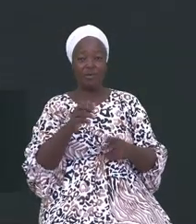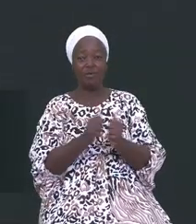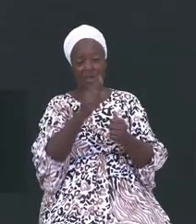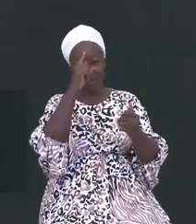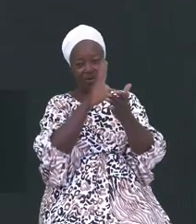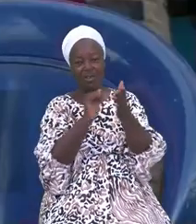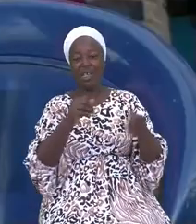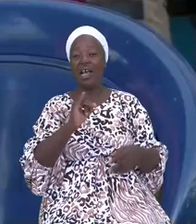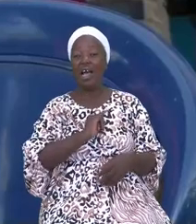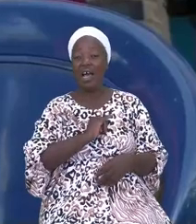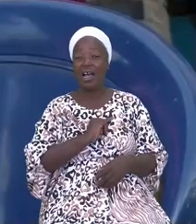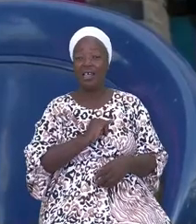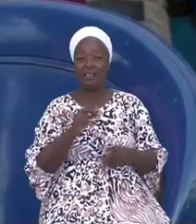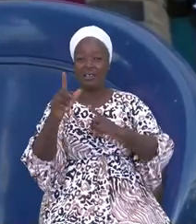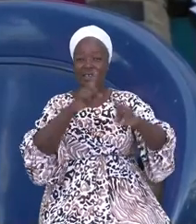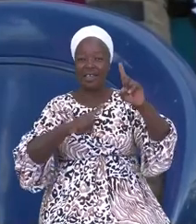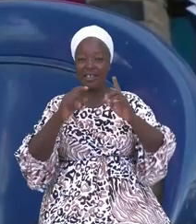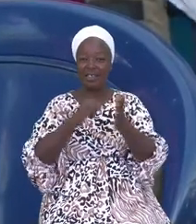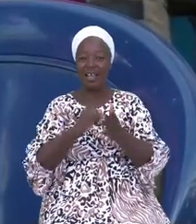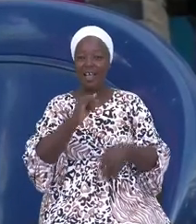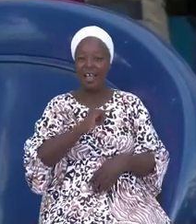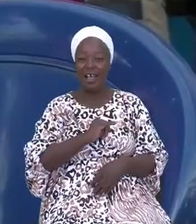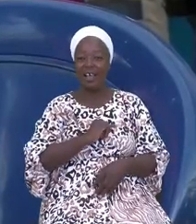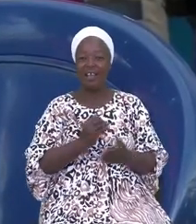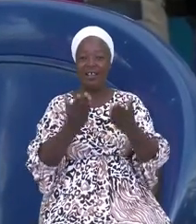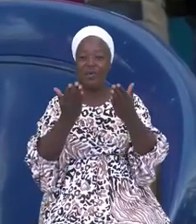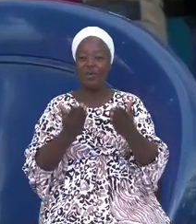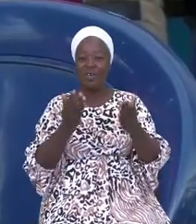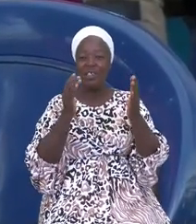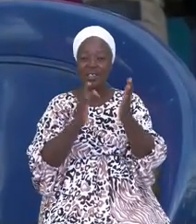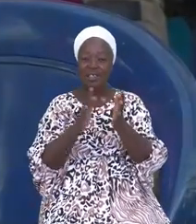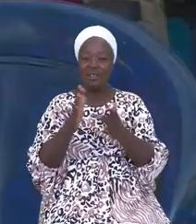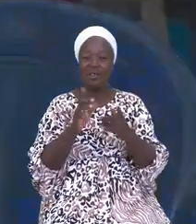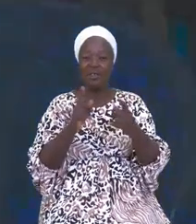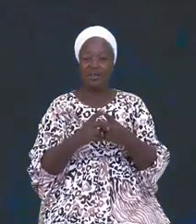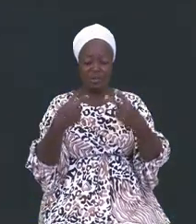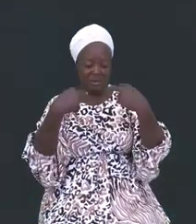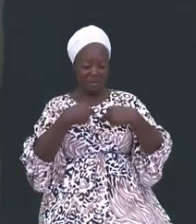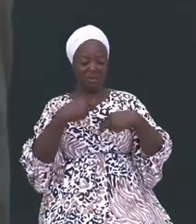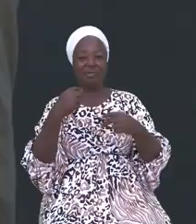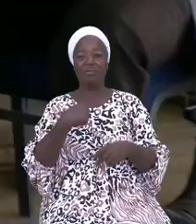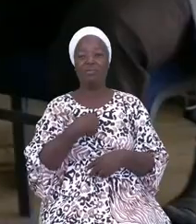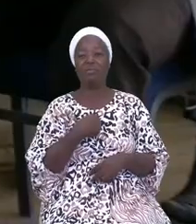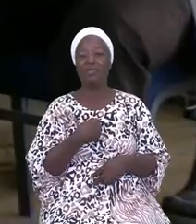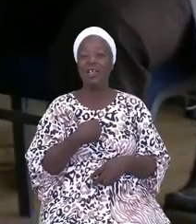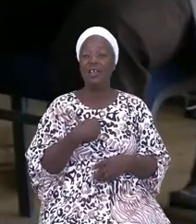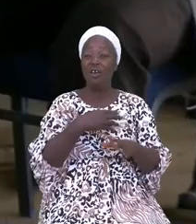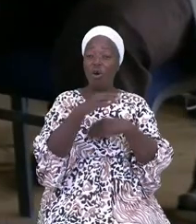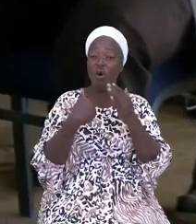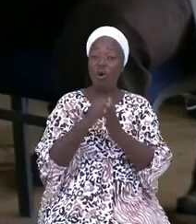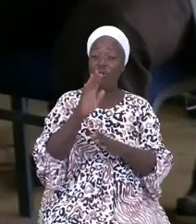look upon me. He will look upon you. All your fears are gone. All